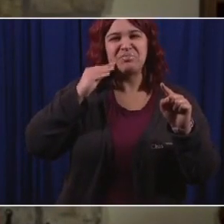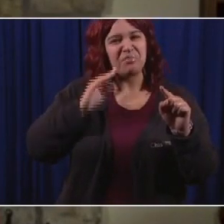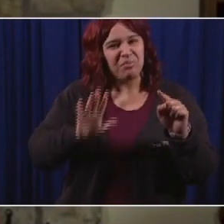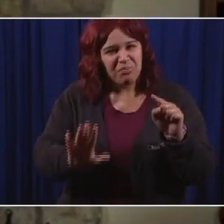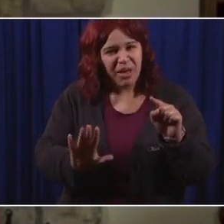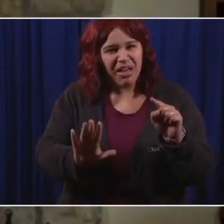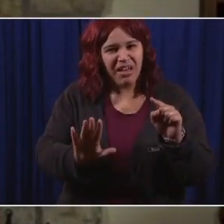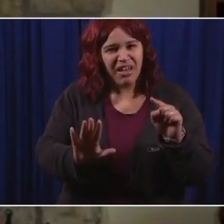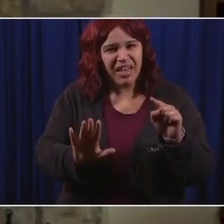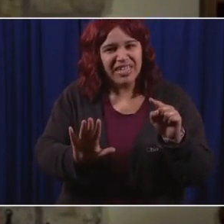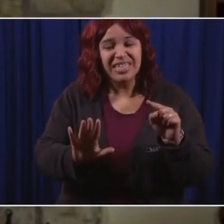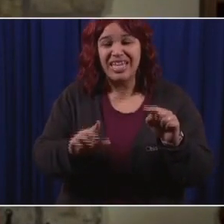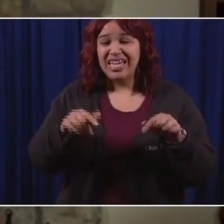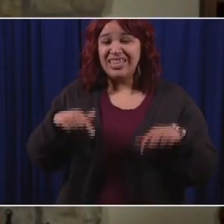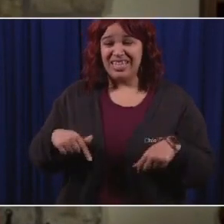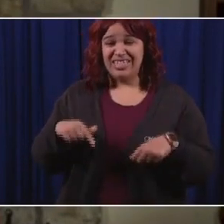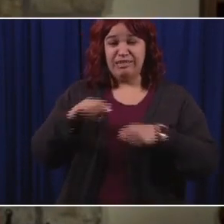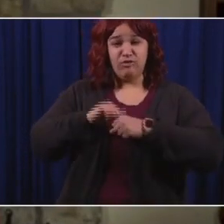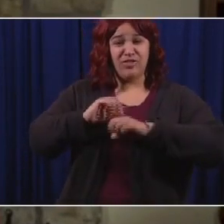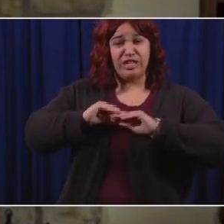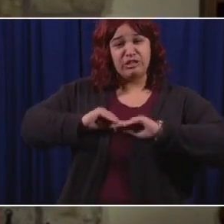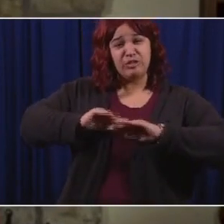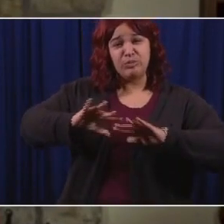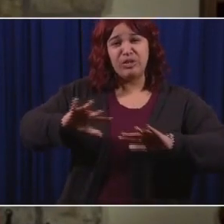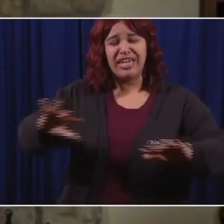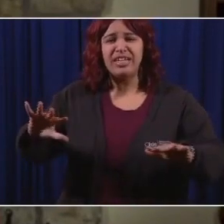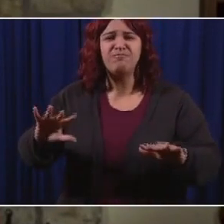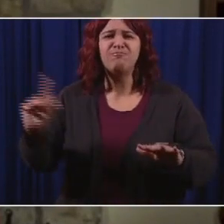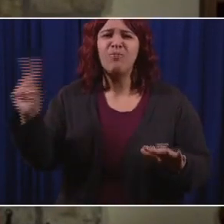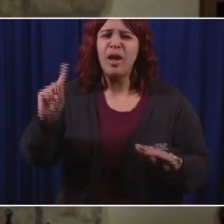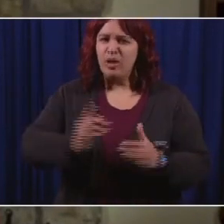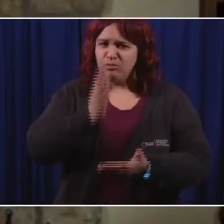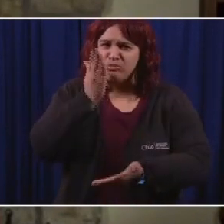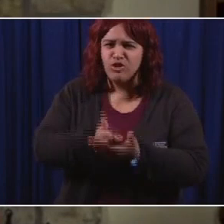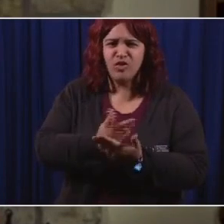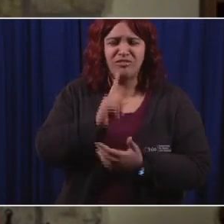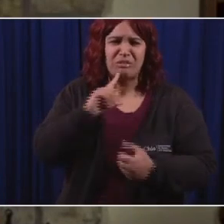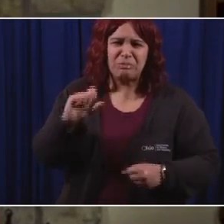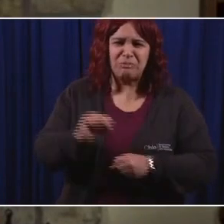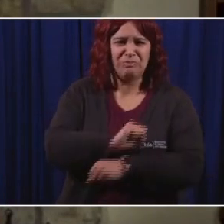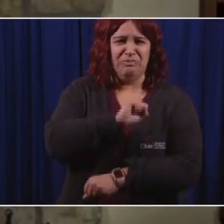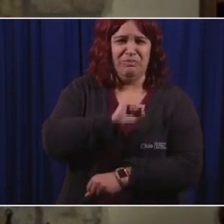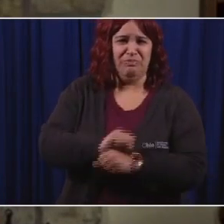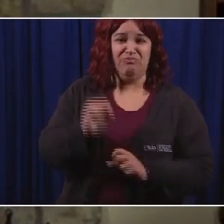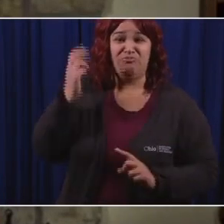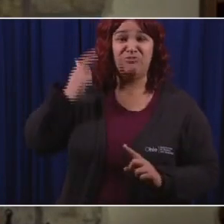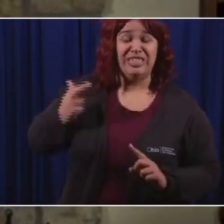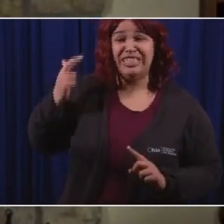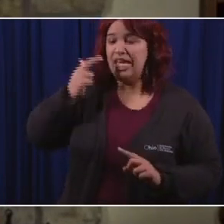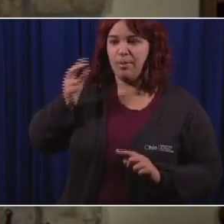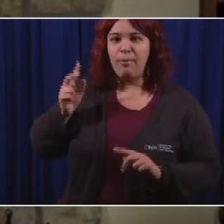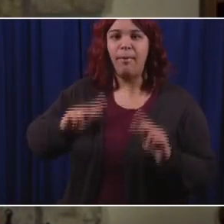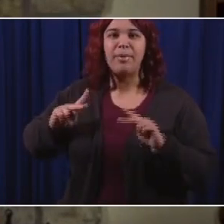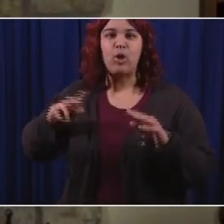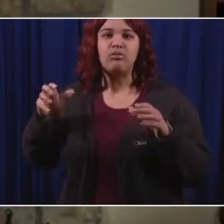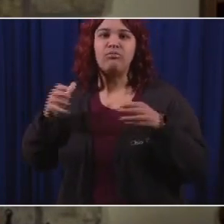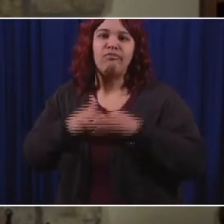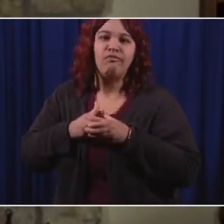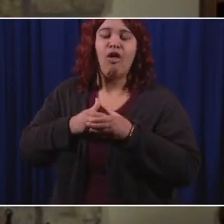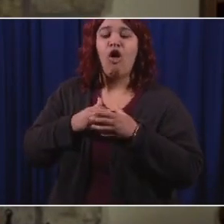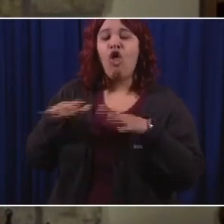surge stems from private informal gatherings among family and friends, the actual types of events where contact tracing